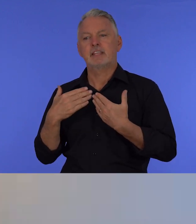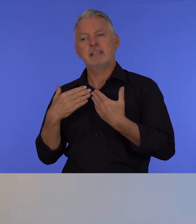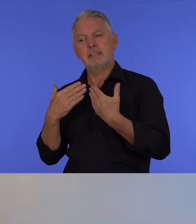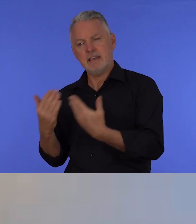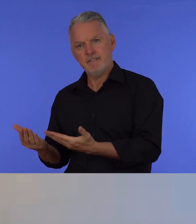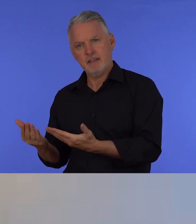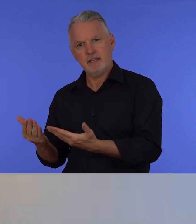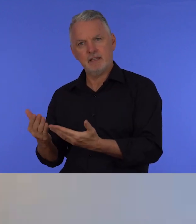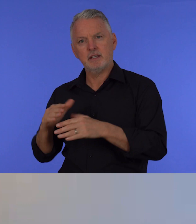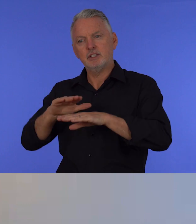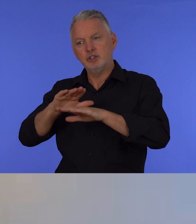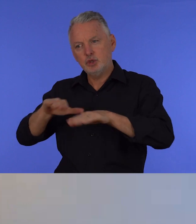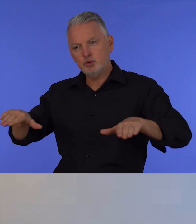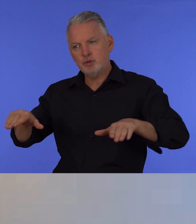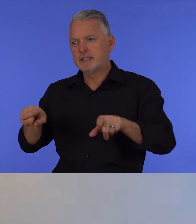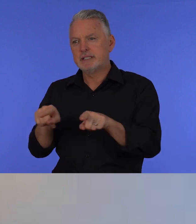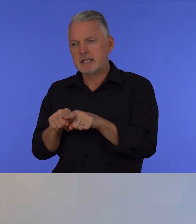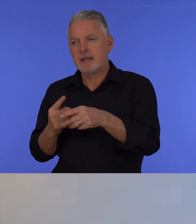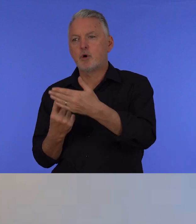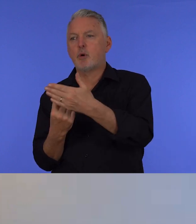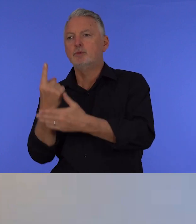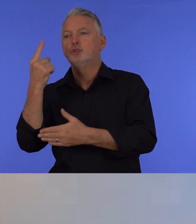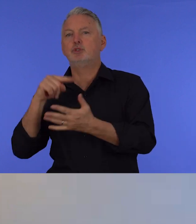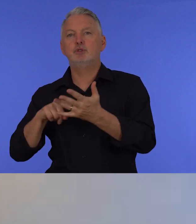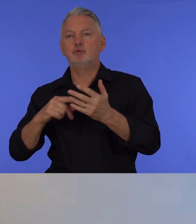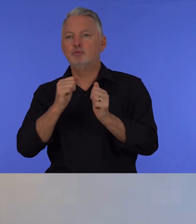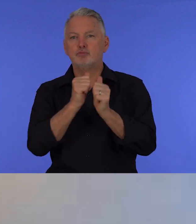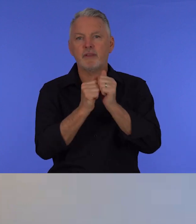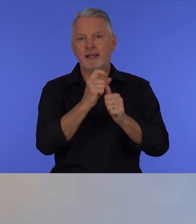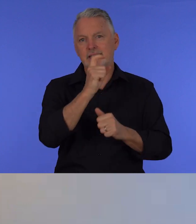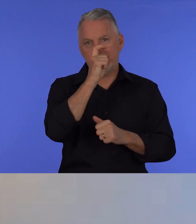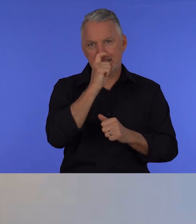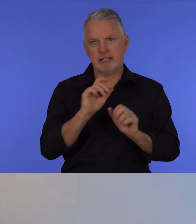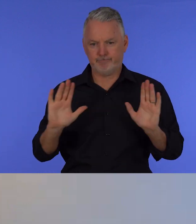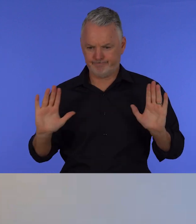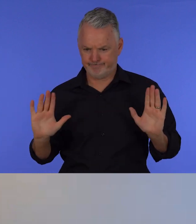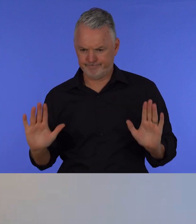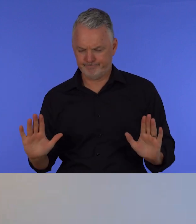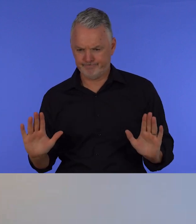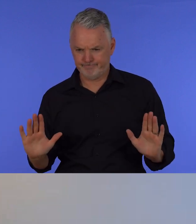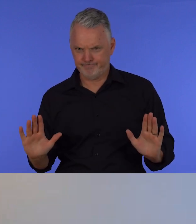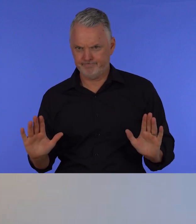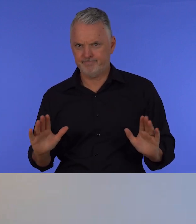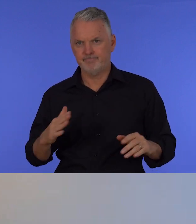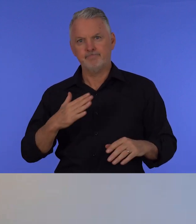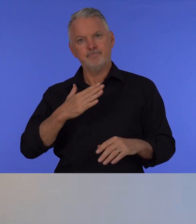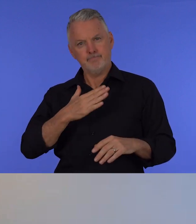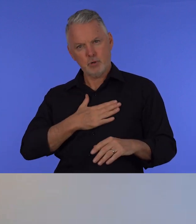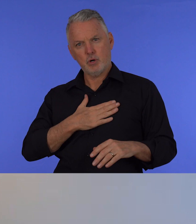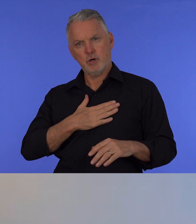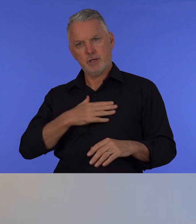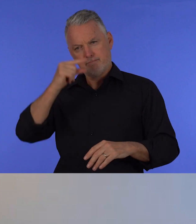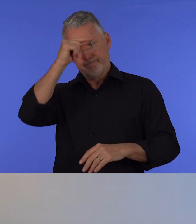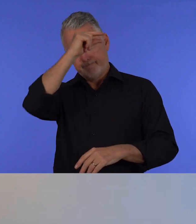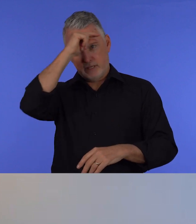inclusion is giving her or giving Aubrey the same opportunities as her siblings have been able to